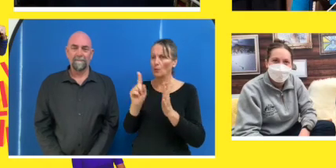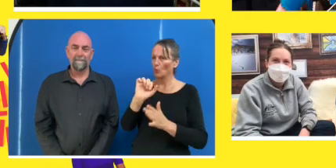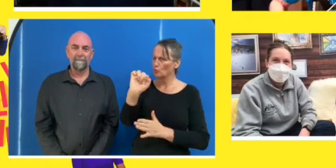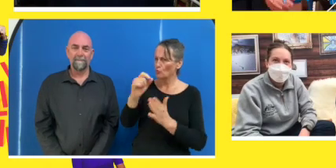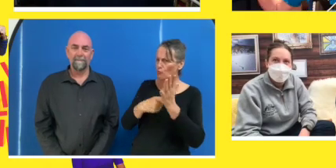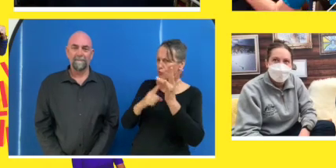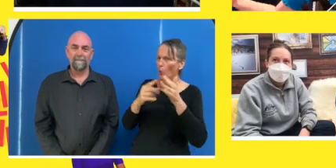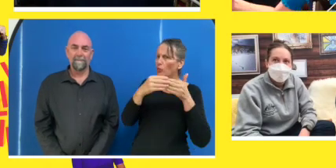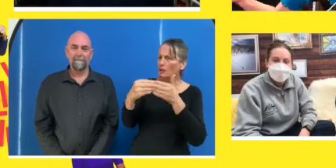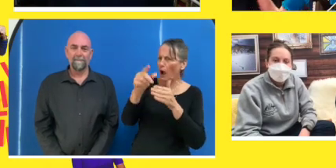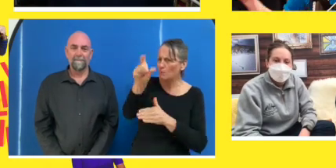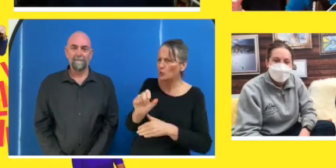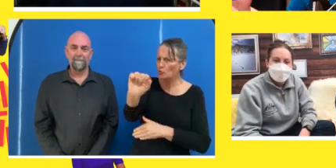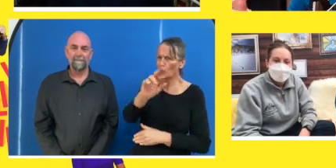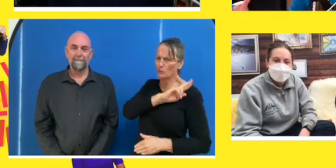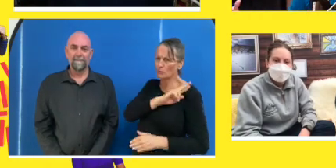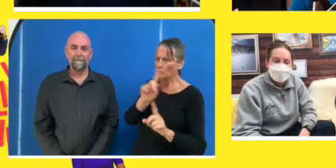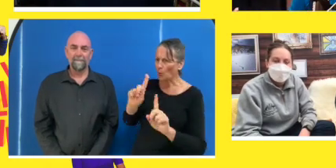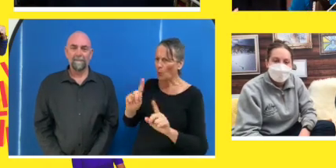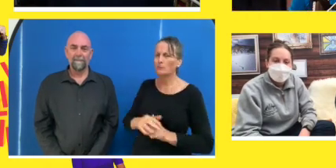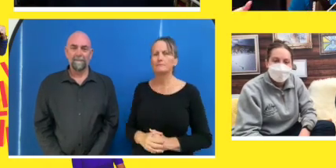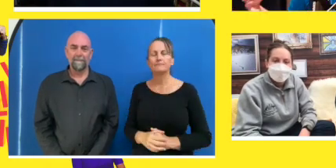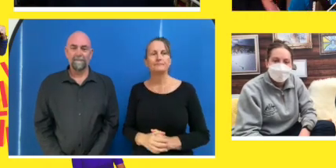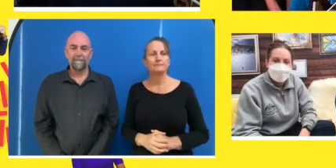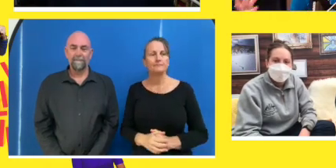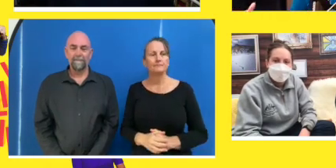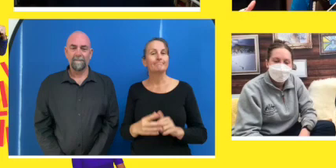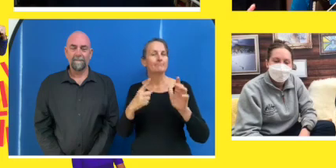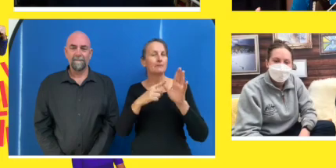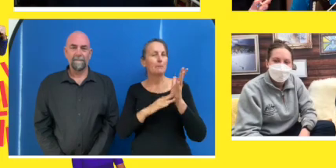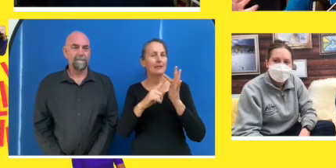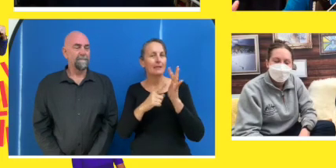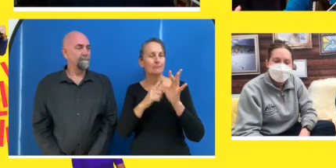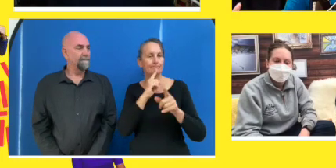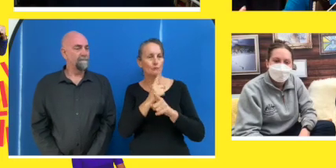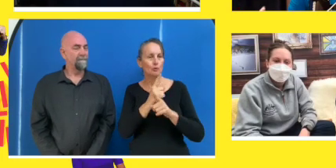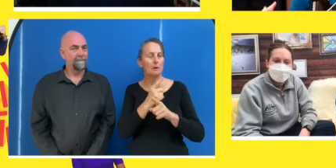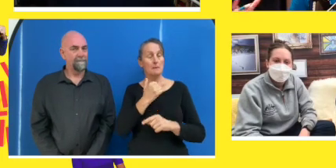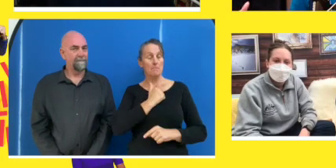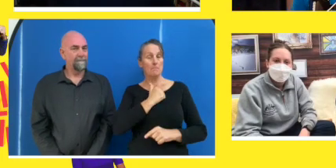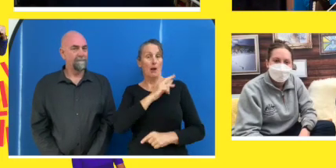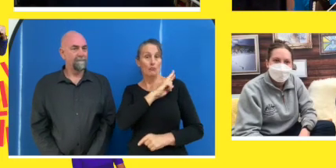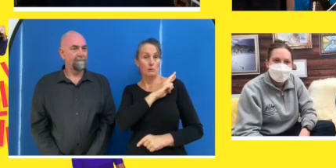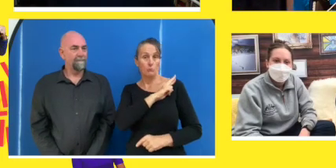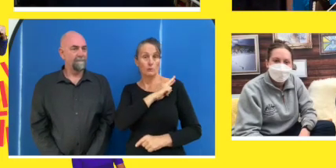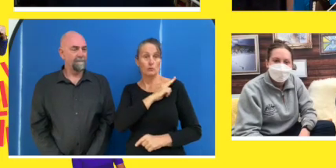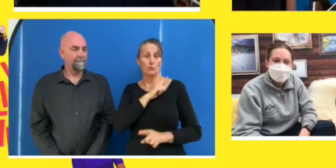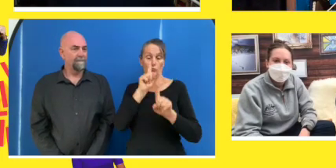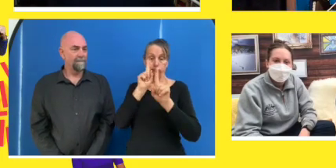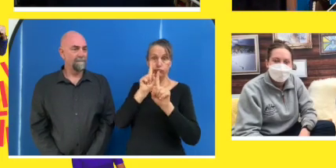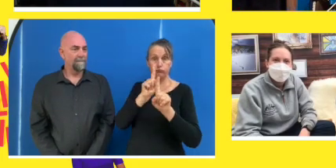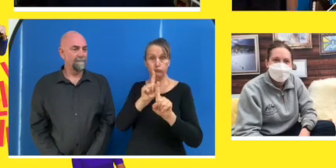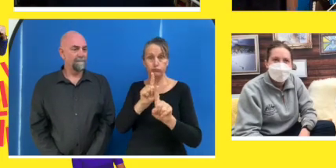as well, who may not know your event as well as we do, what the role of the guide is and just how difficult it is.